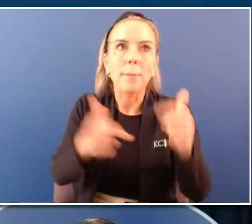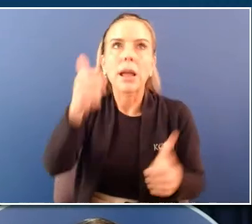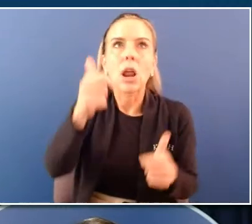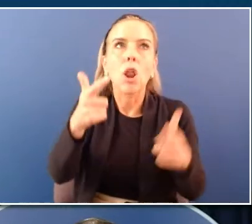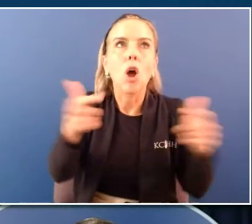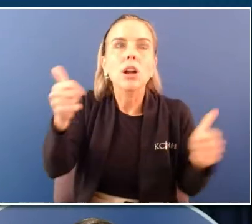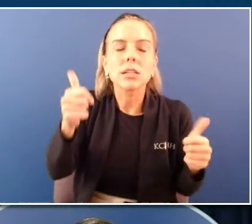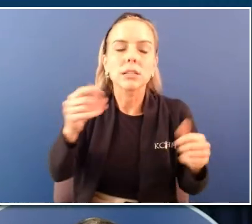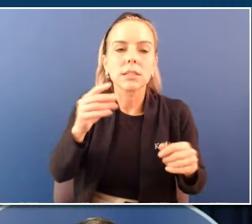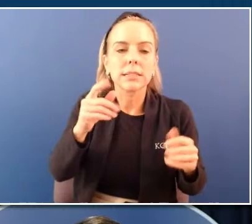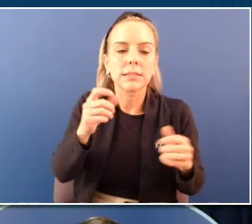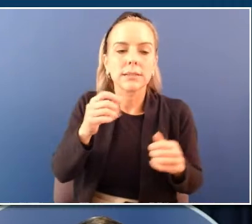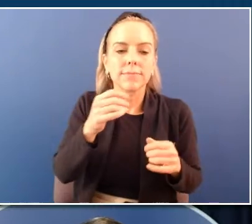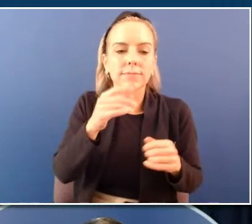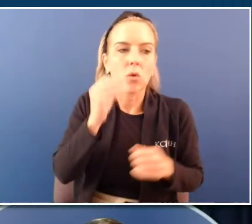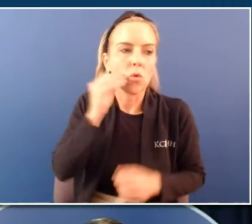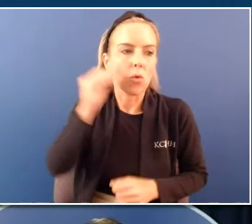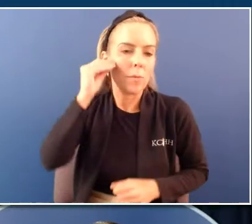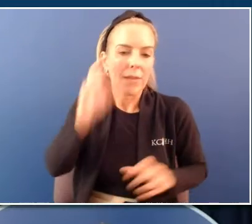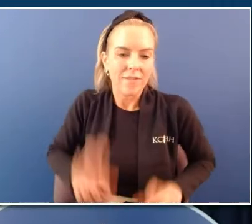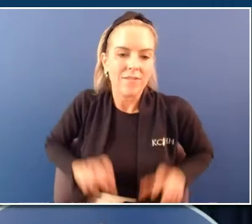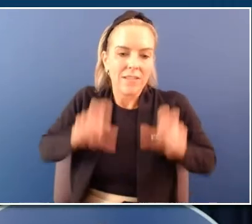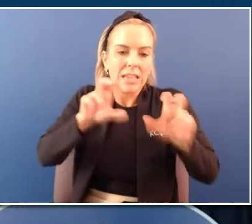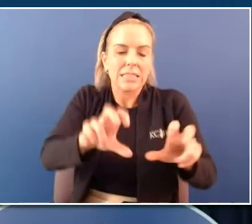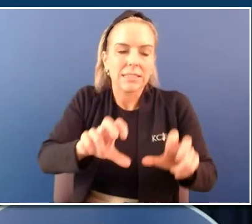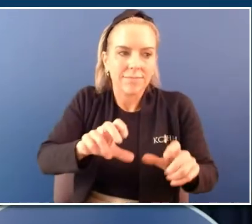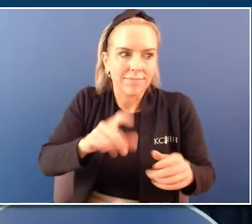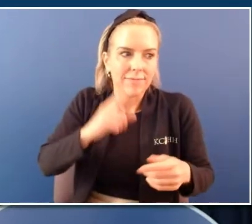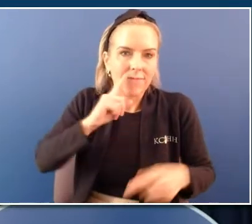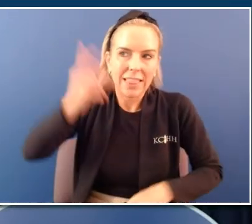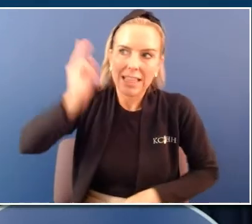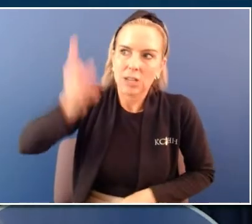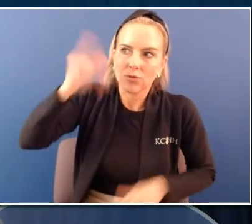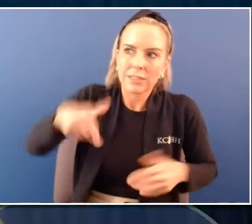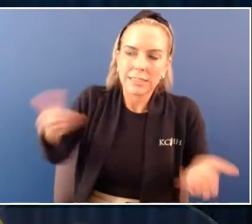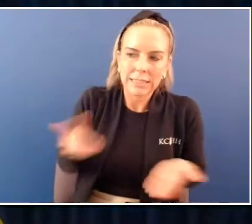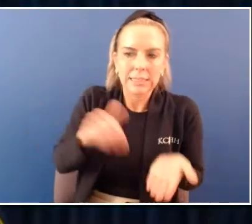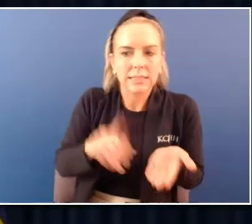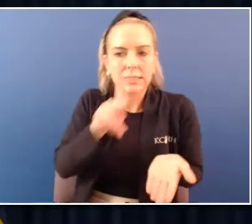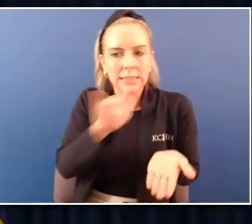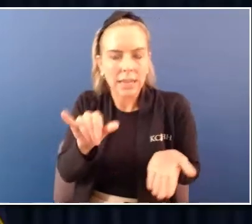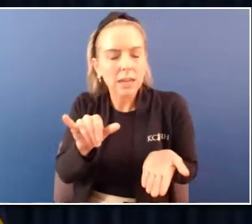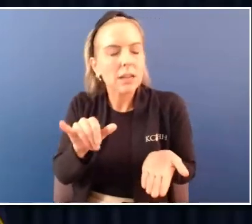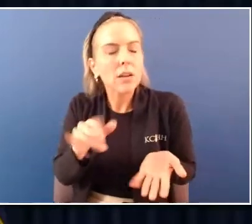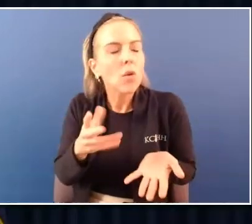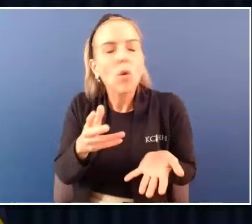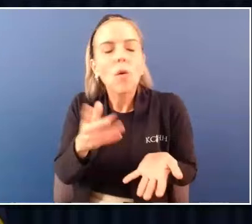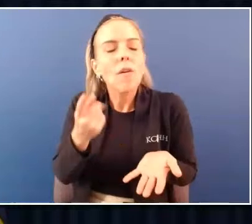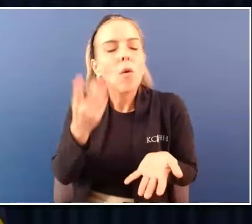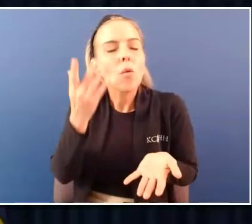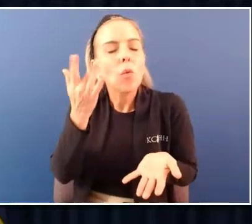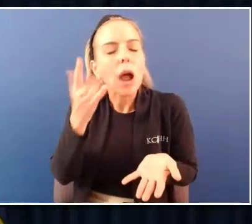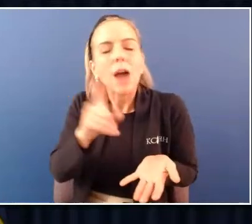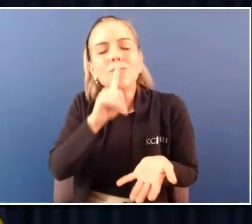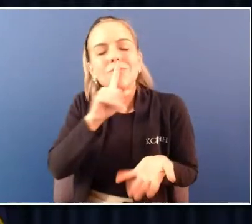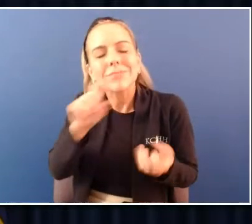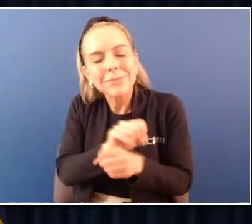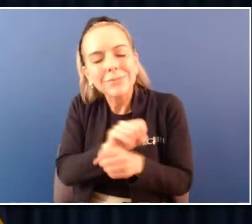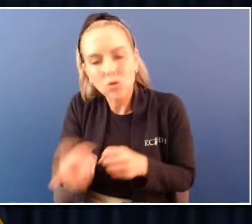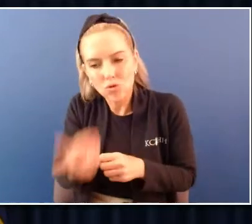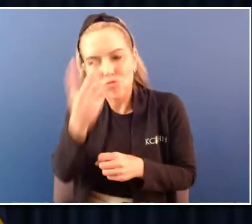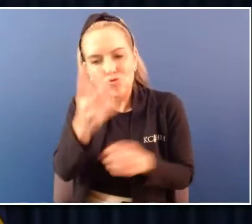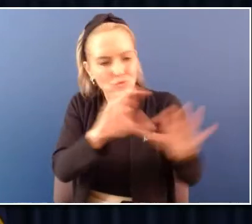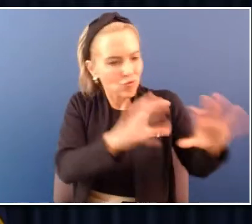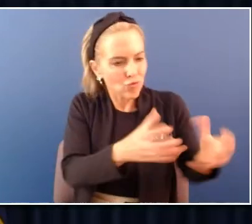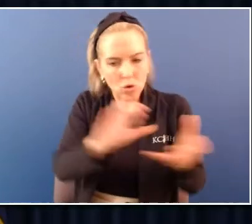investment that's been announced in the history of Kentucky. And what that was truly 2 groups coming together